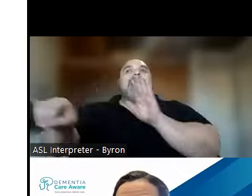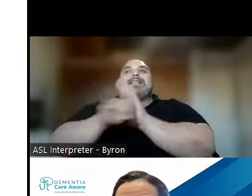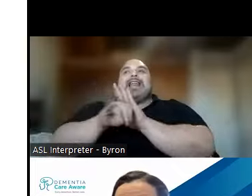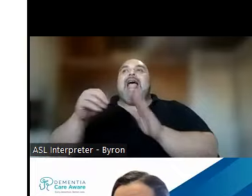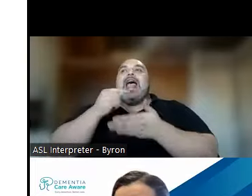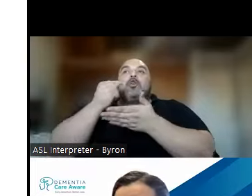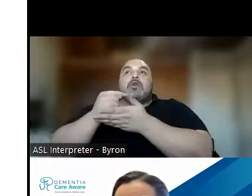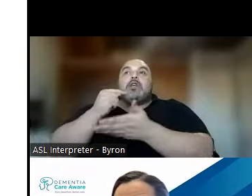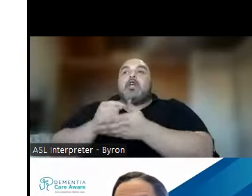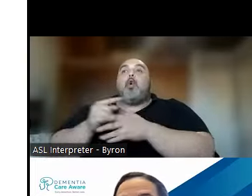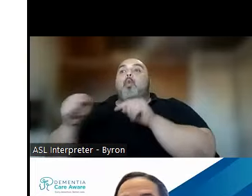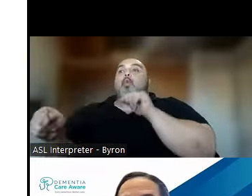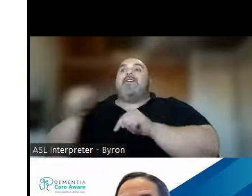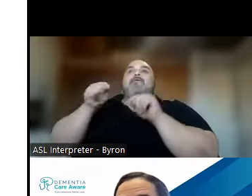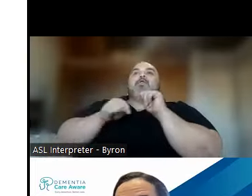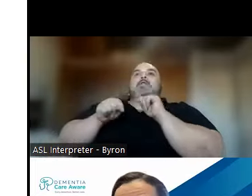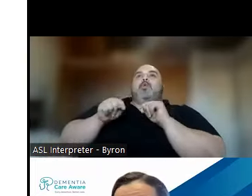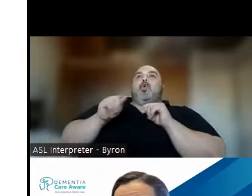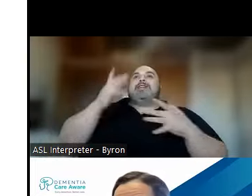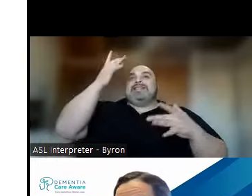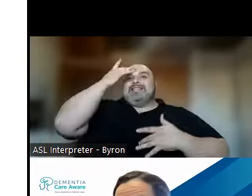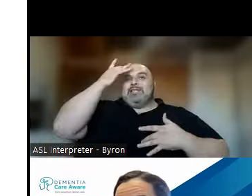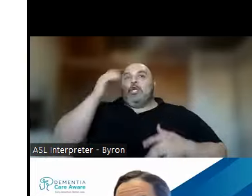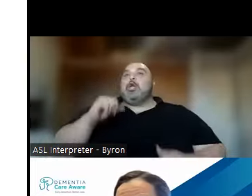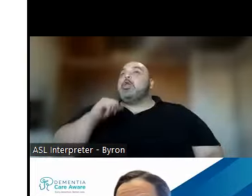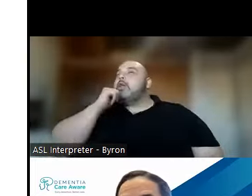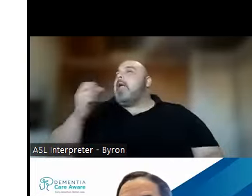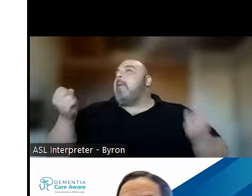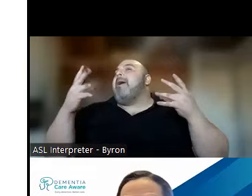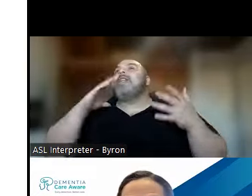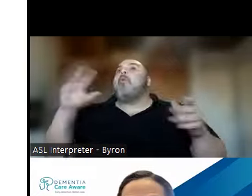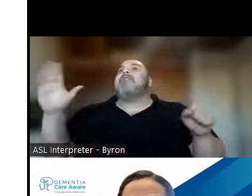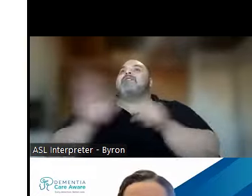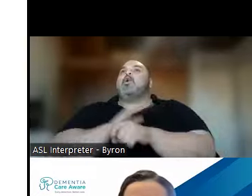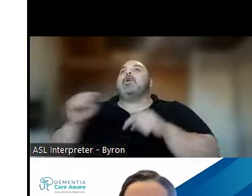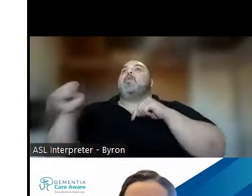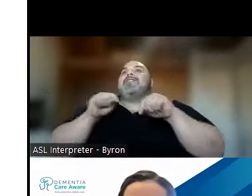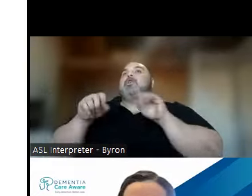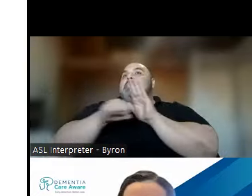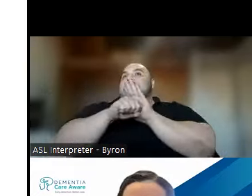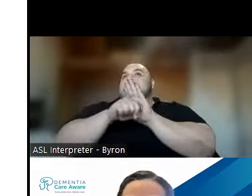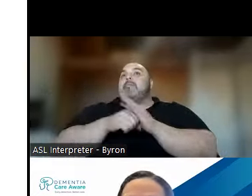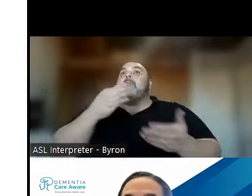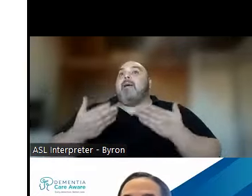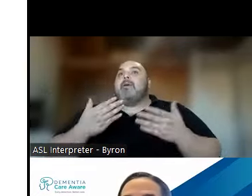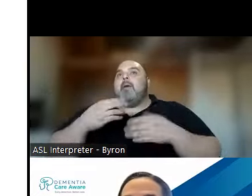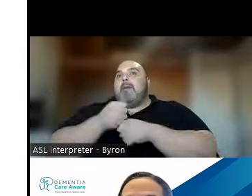treating reversible conditions. There aren't many that would totally reverse symptoms, but certainly make them much